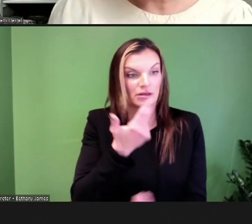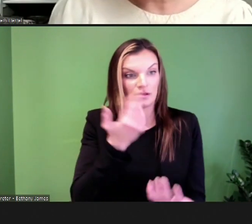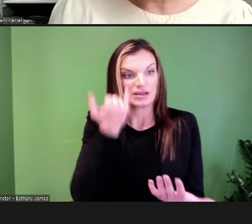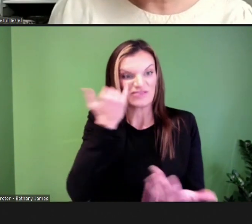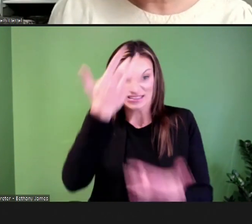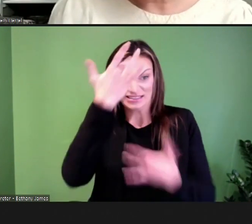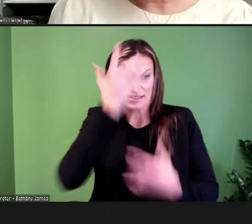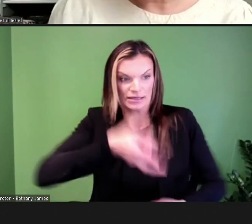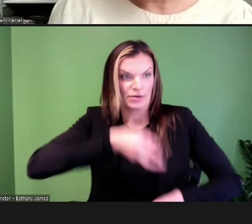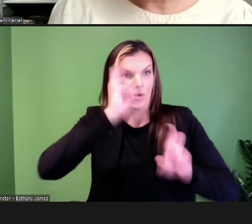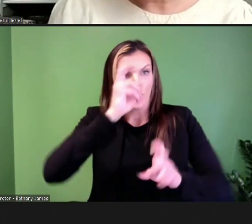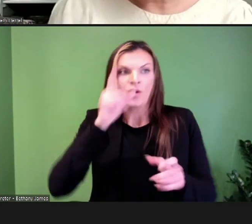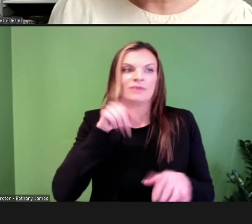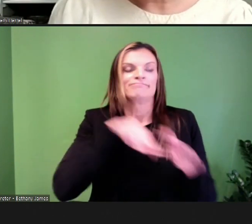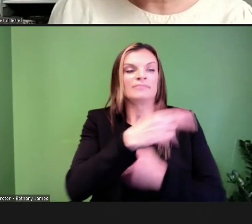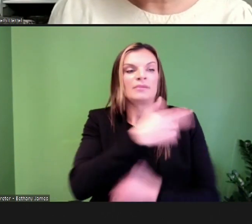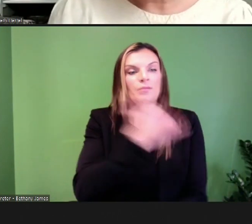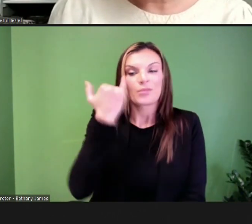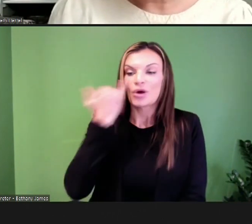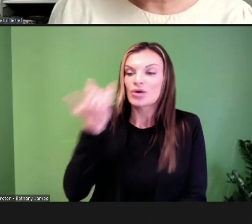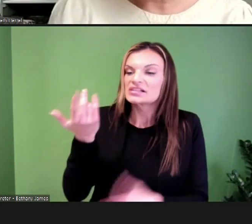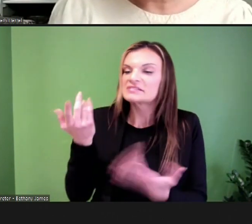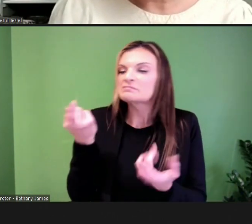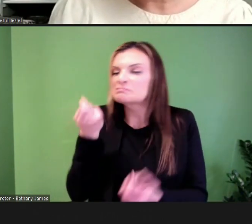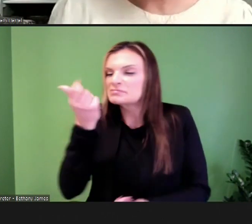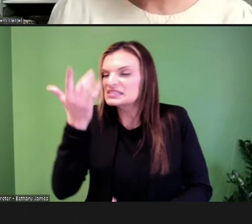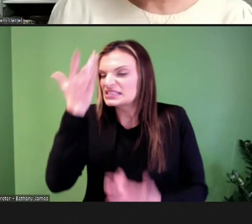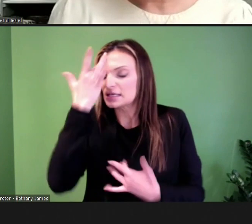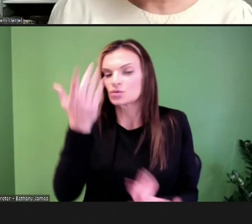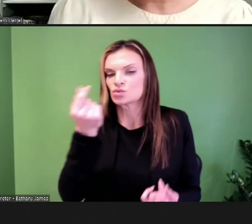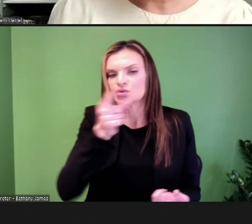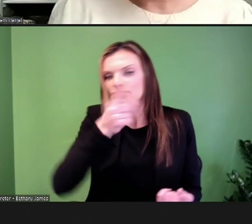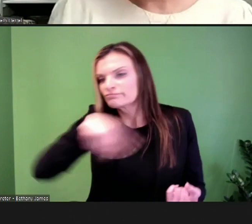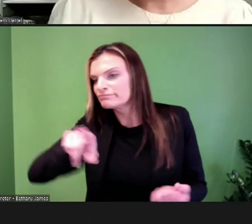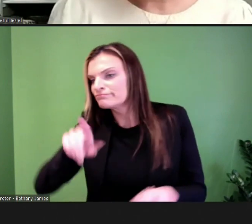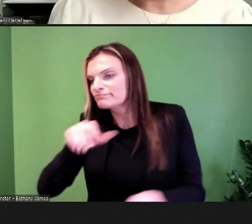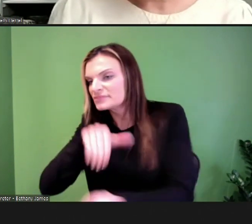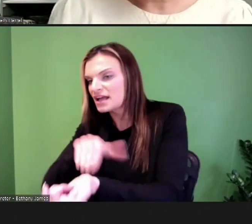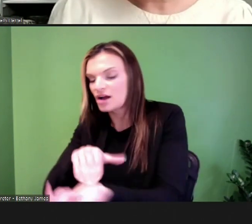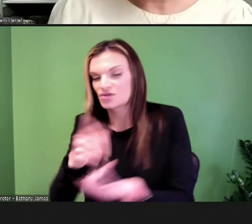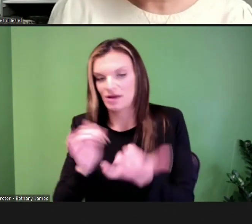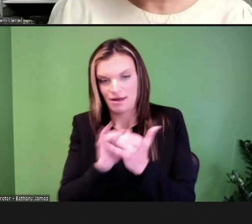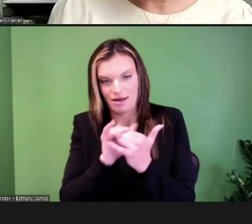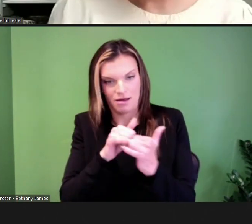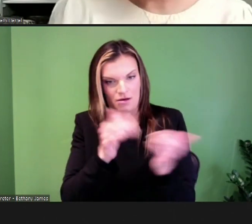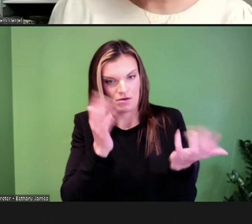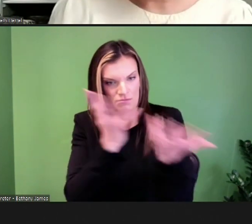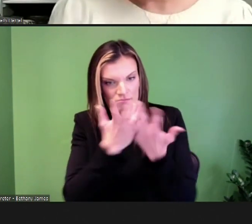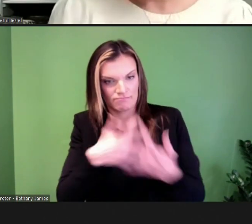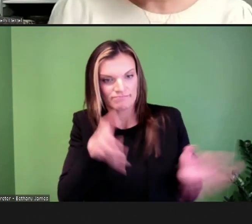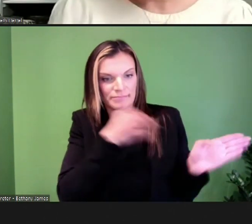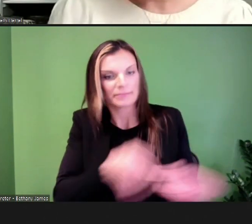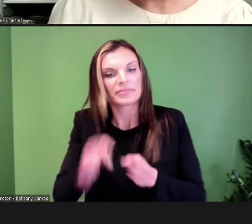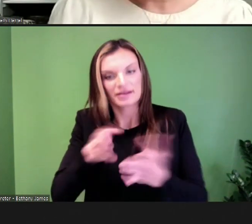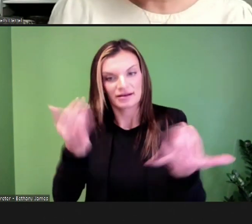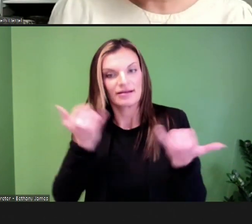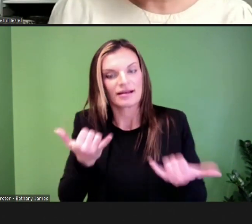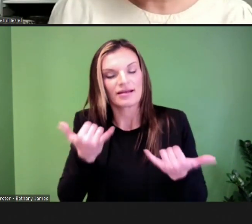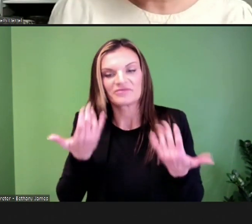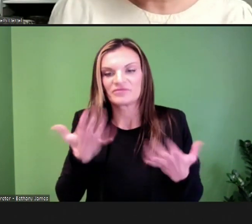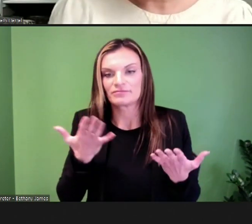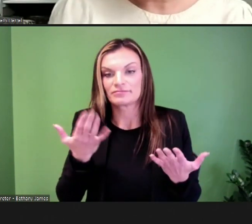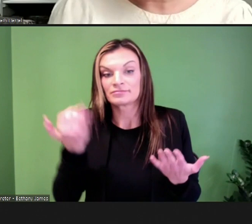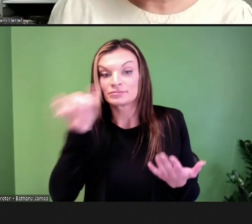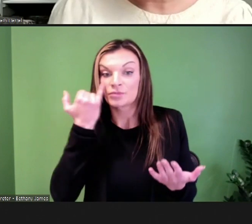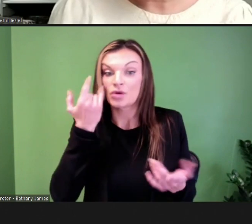them, and many of them have their own plans for crisis standards of care and what they're planning to do if they continue to see numbers